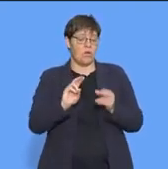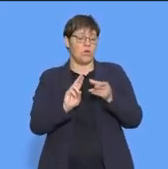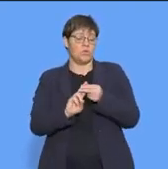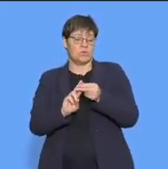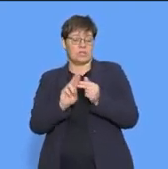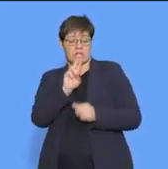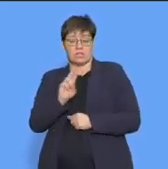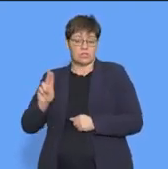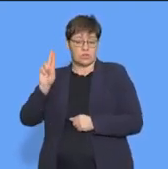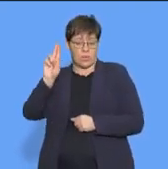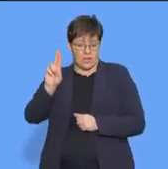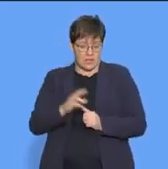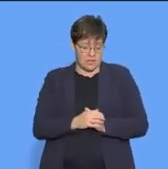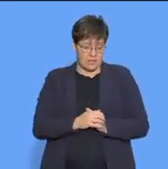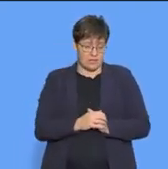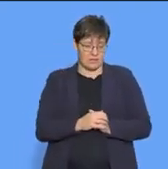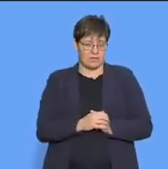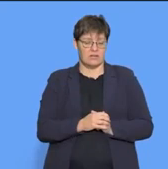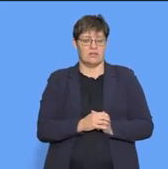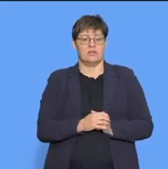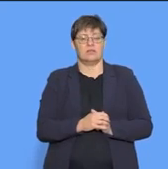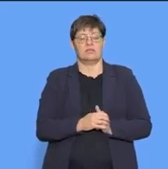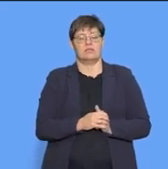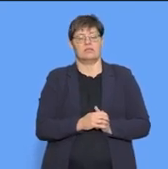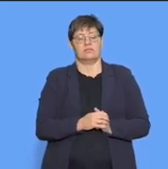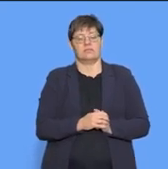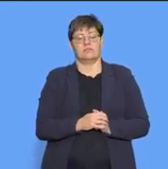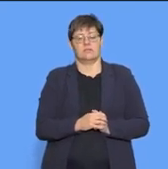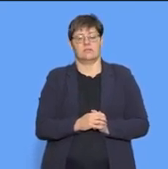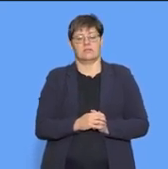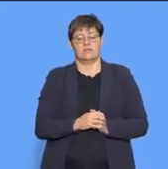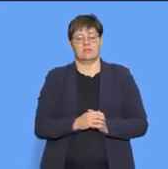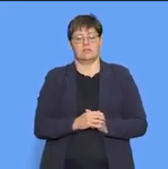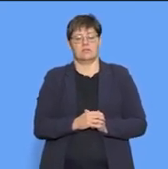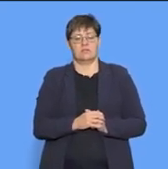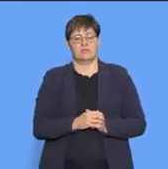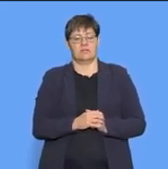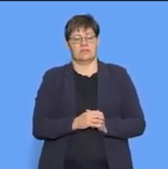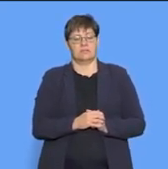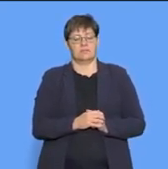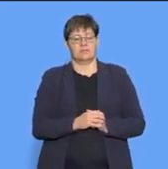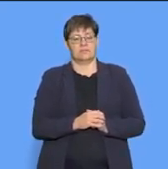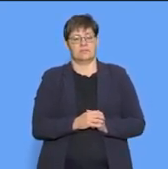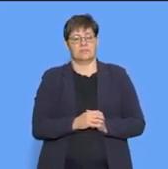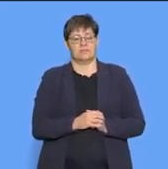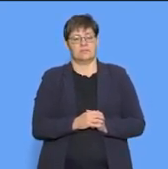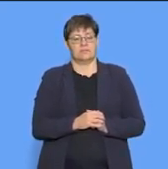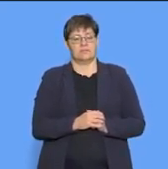3066,40. Remember, we rounded off to 2 decimal places. So it's 3066,40 units